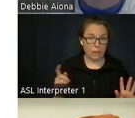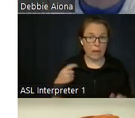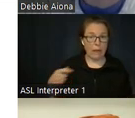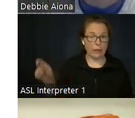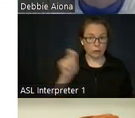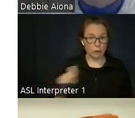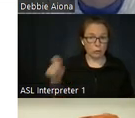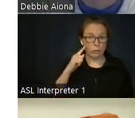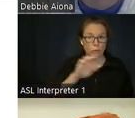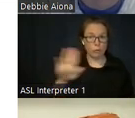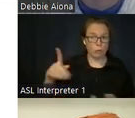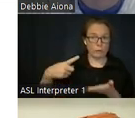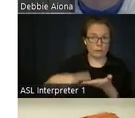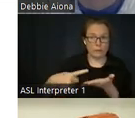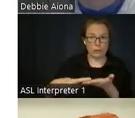left.